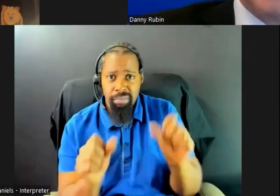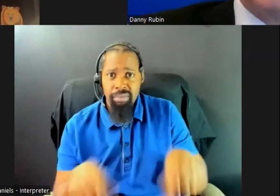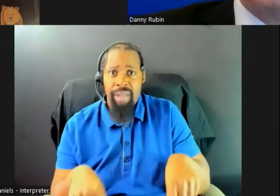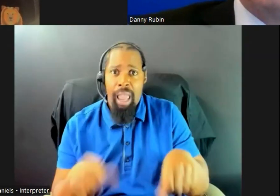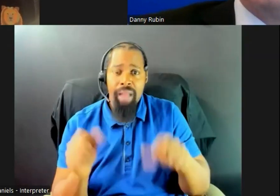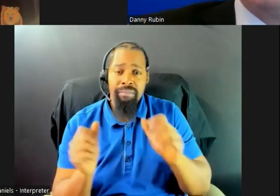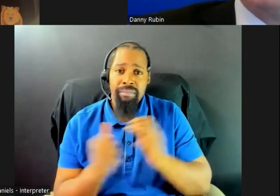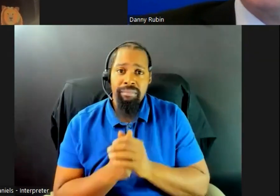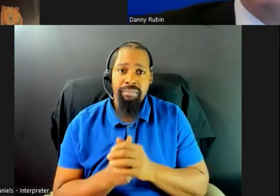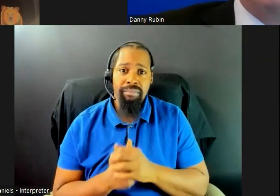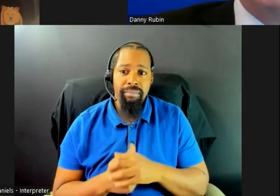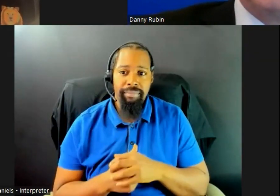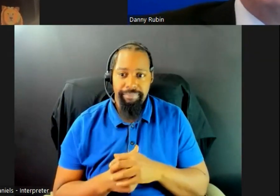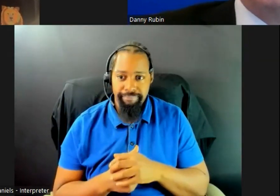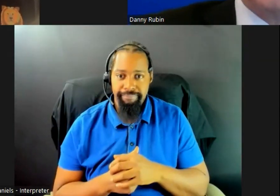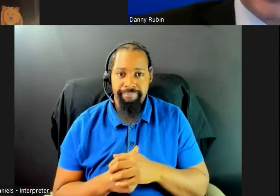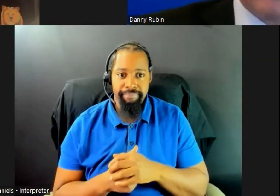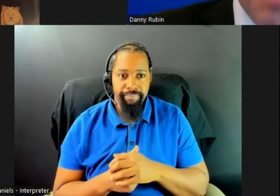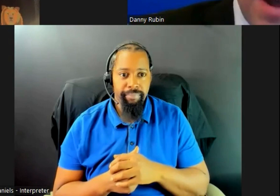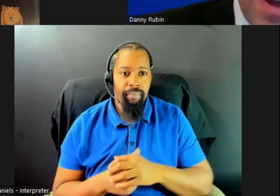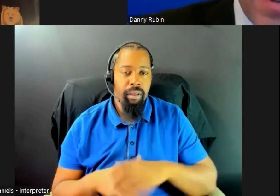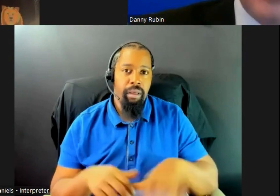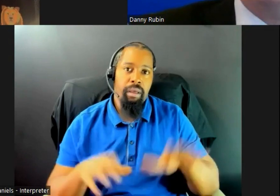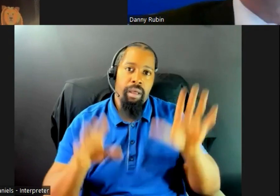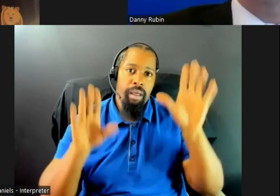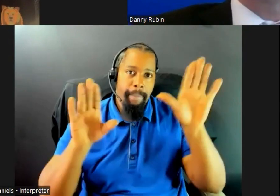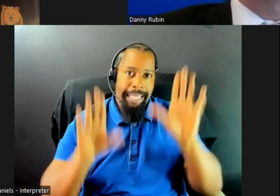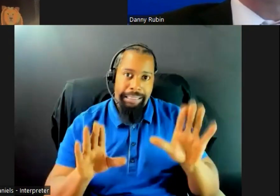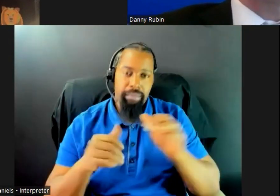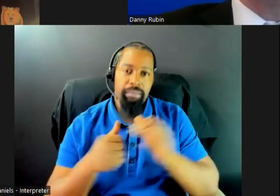Sharon, thank you. In Hebrew, we say toda rabba.